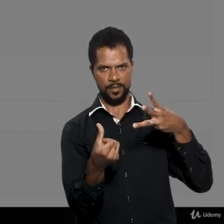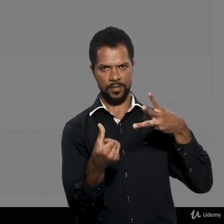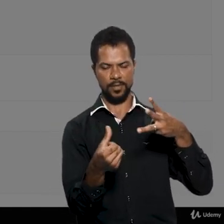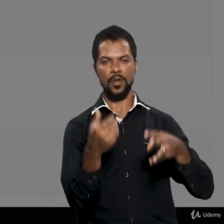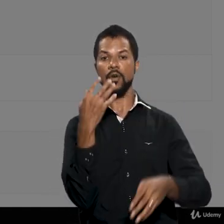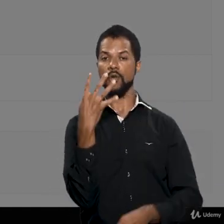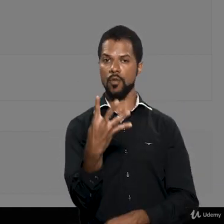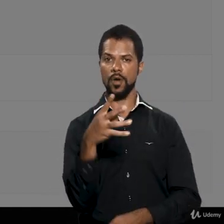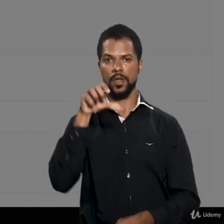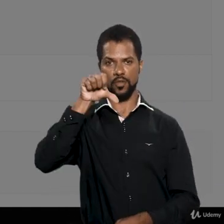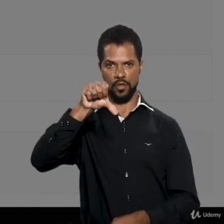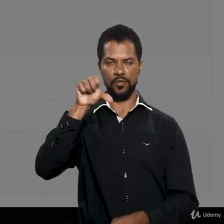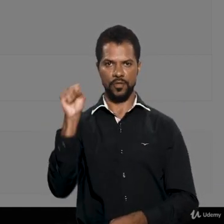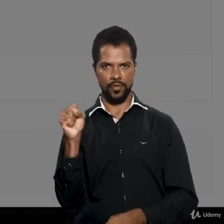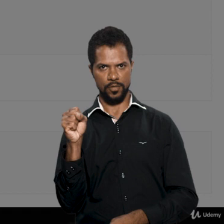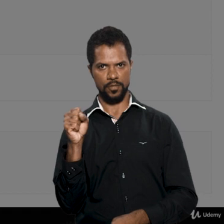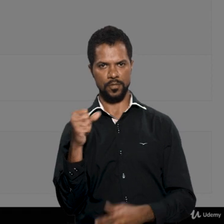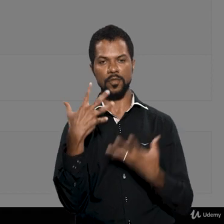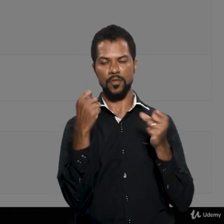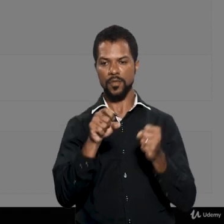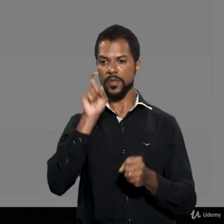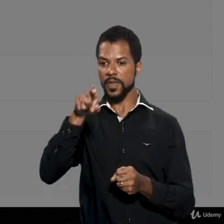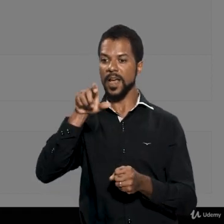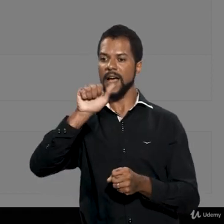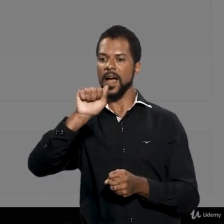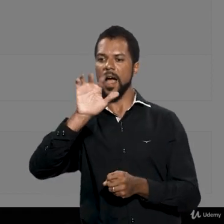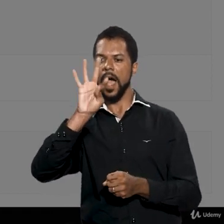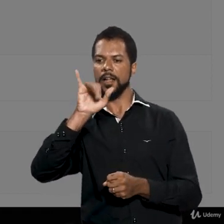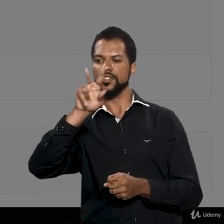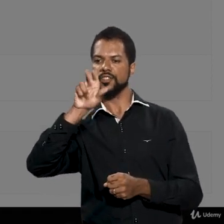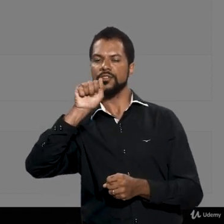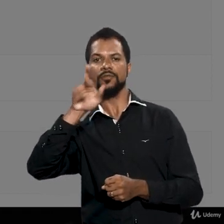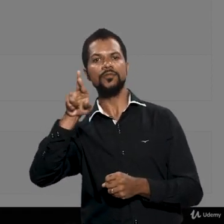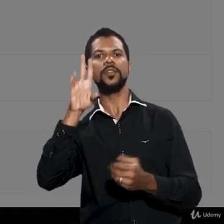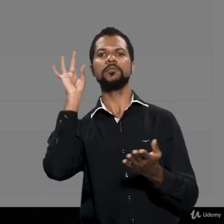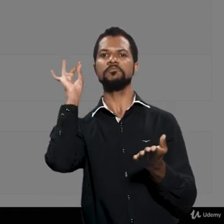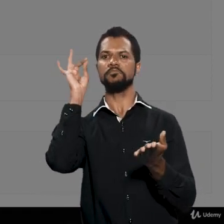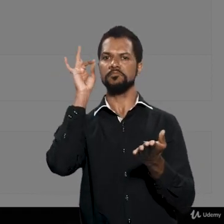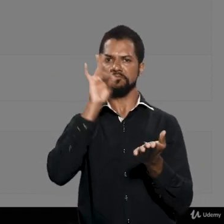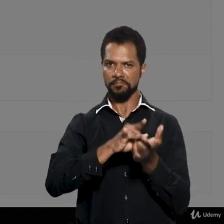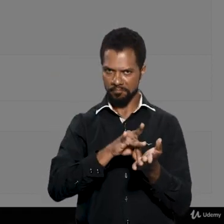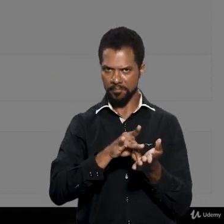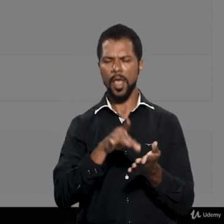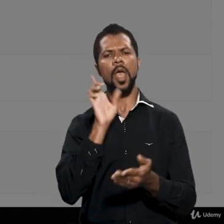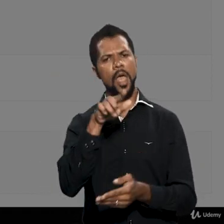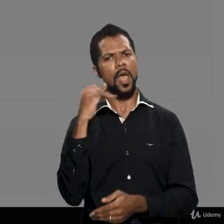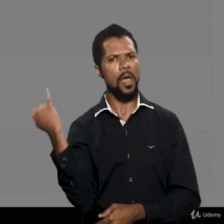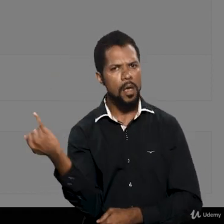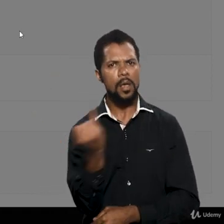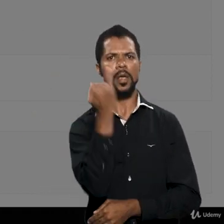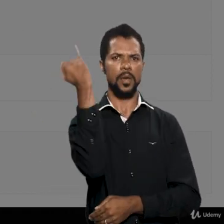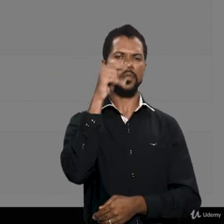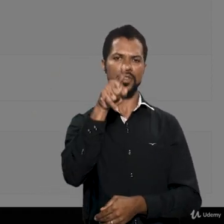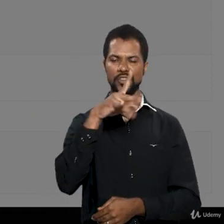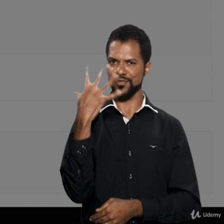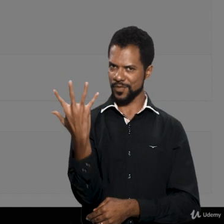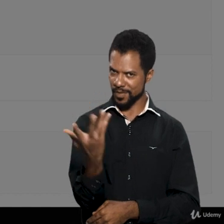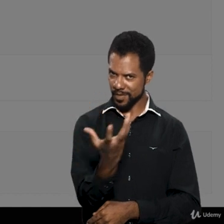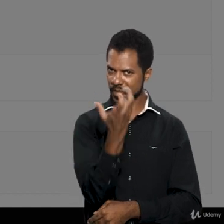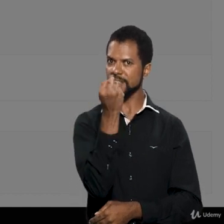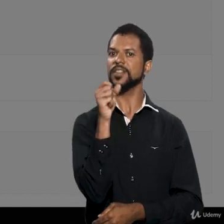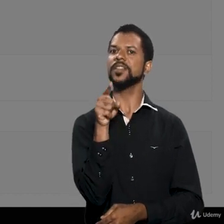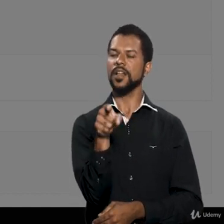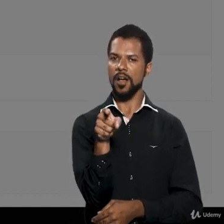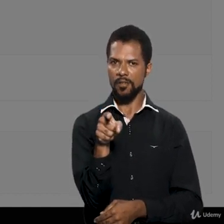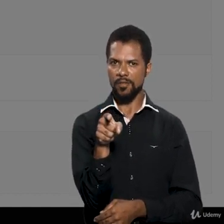926, 498. So I'm going to enable a 2-step or 2-factor authentication, okay? This is